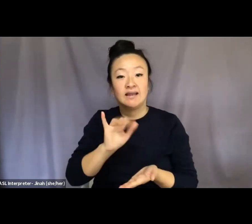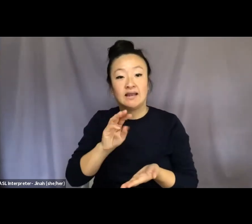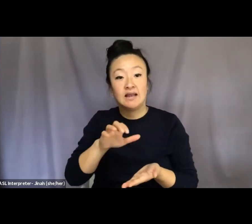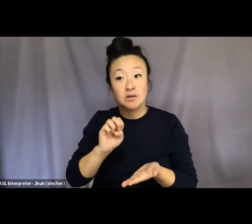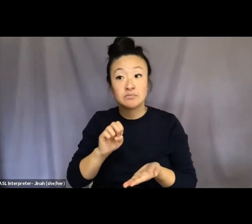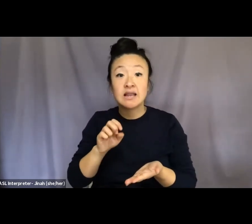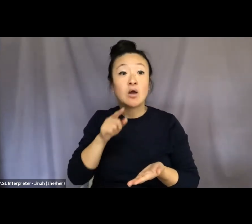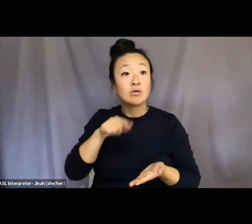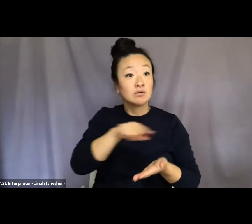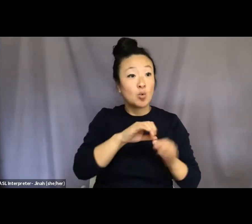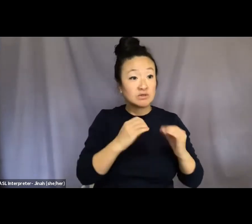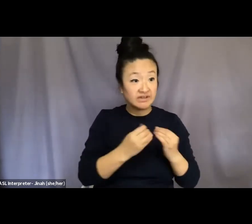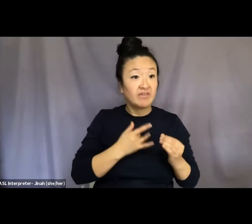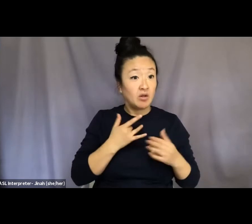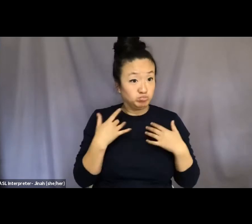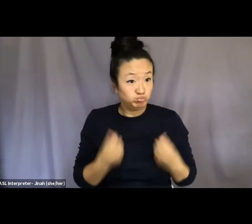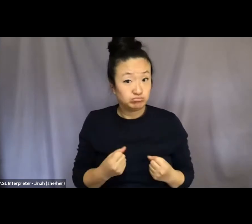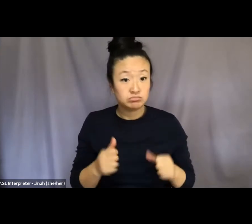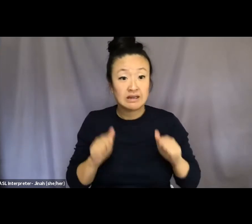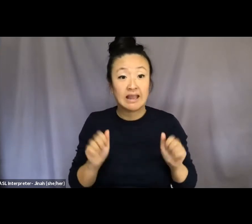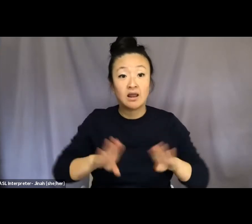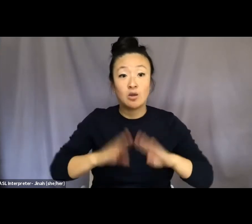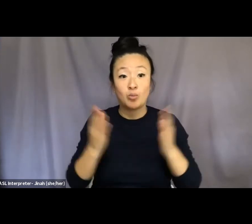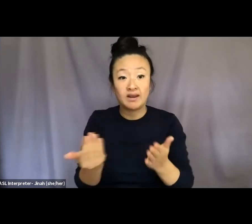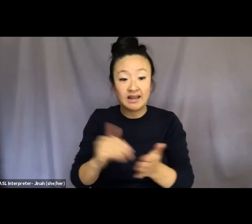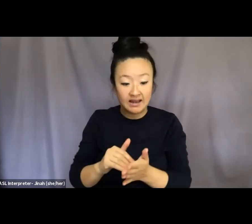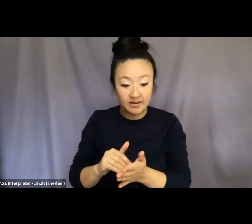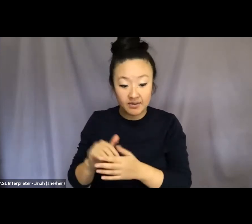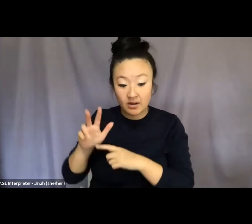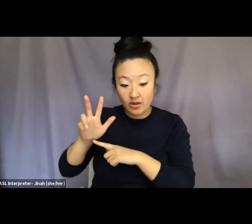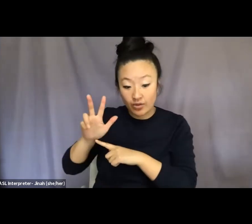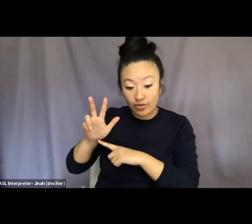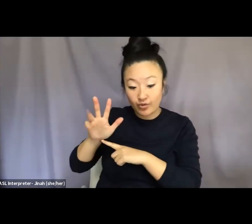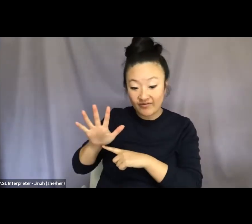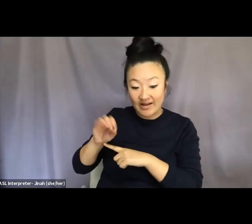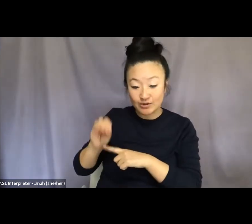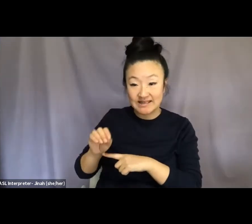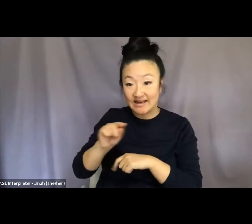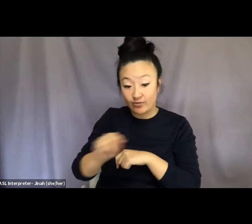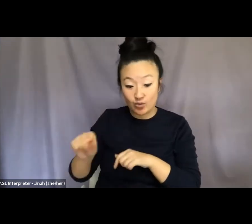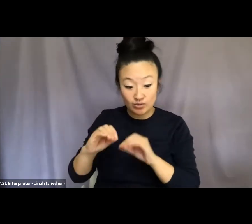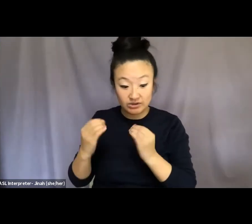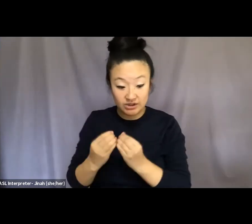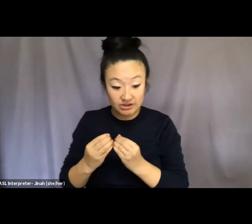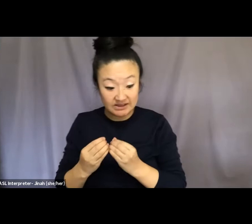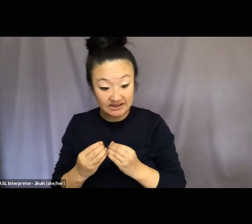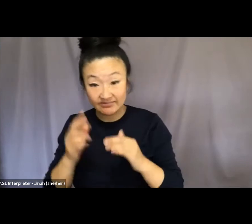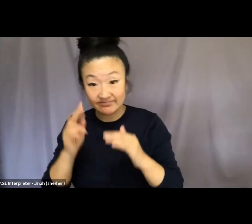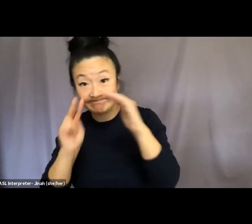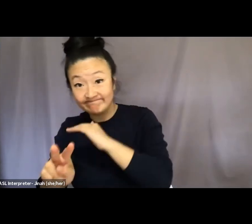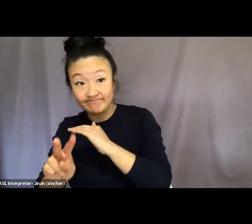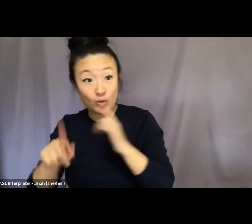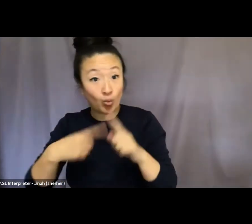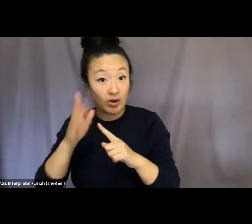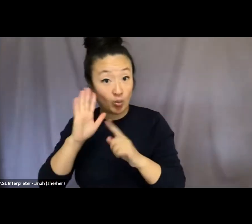reopening, 35% of cultural nonprofits don't anticipate being able to resume in-person programming until the fall.